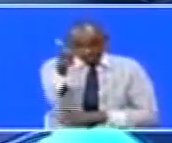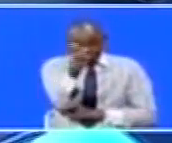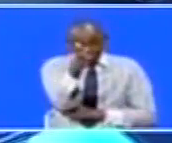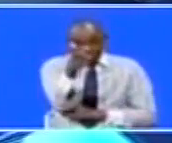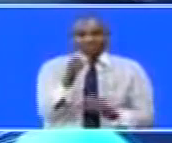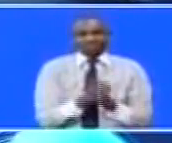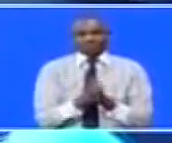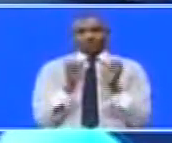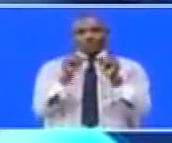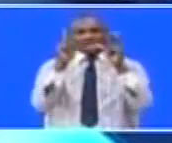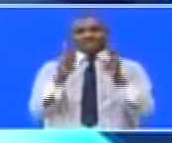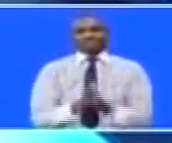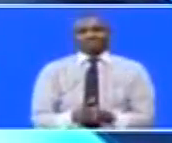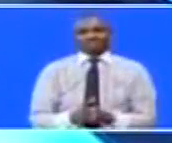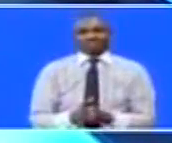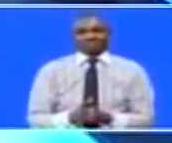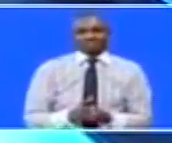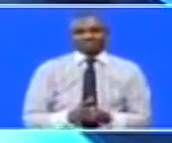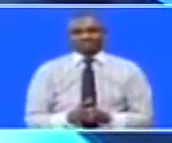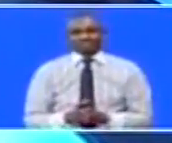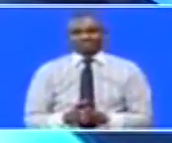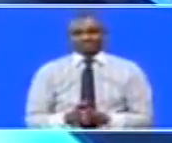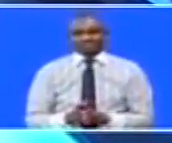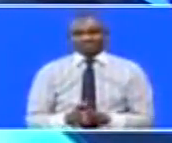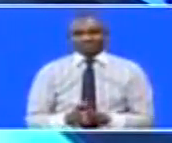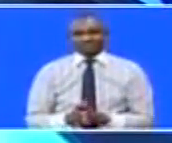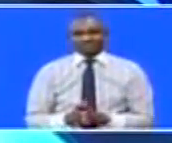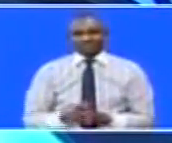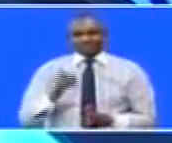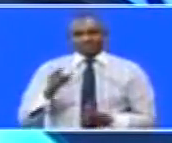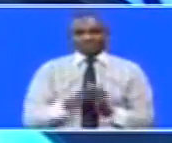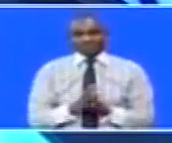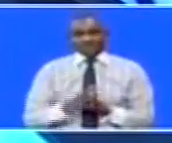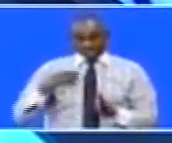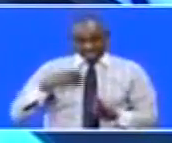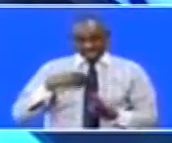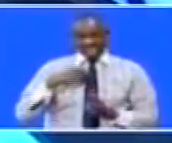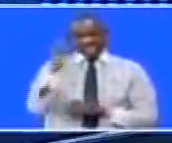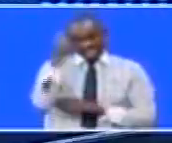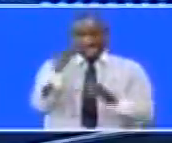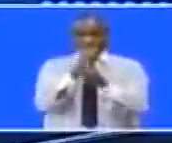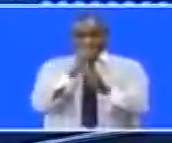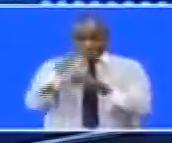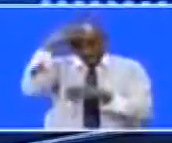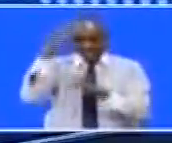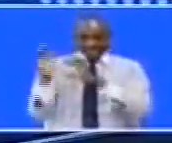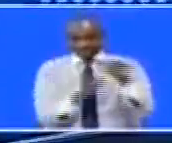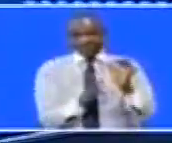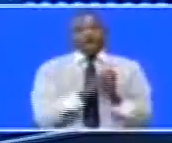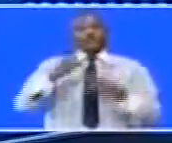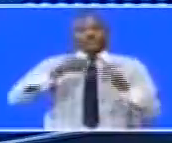from there? Yes. Okay, all right. As I enjoy my stuff. So my Kenya's Chief Association hat is going to go on the side. I'm going to use anchor now. All right,